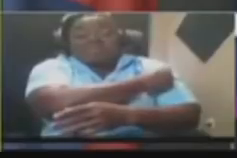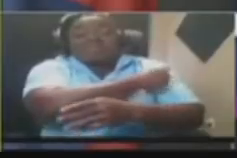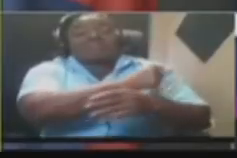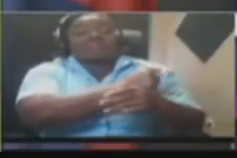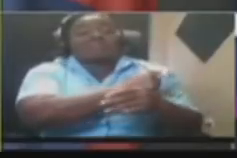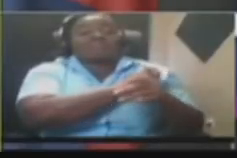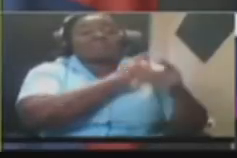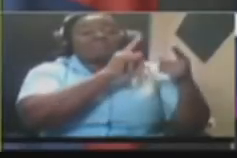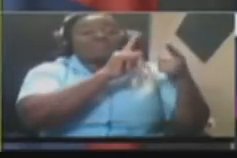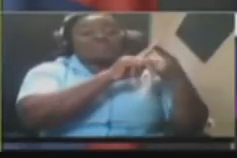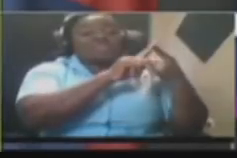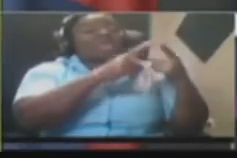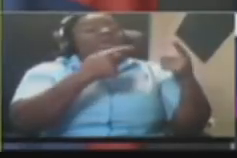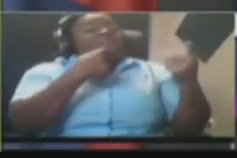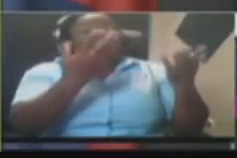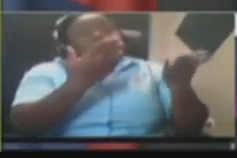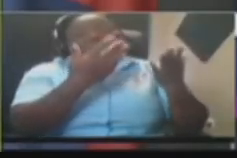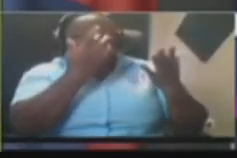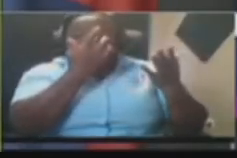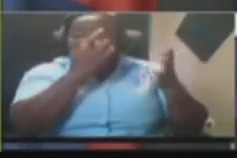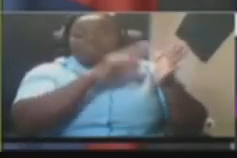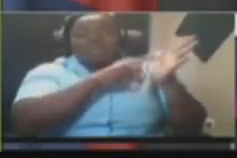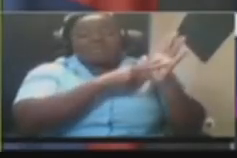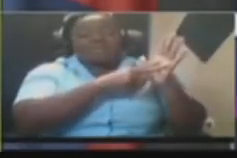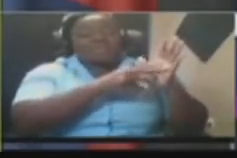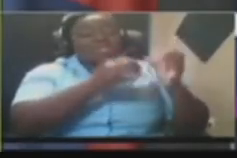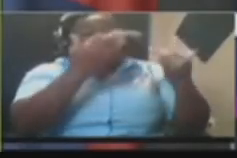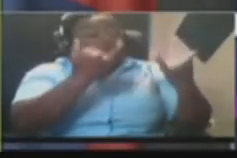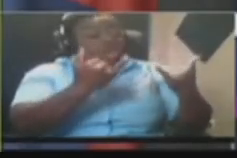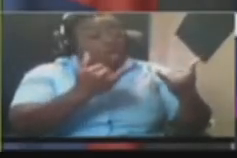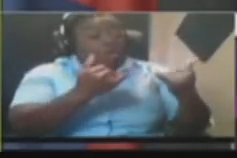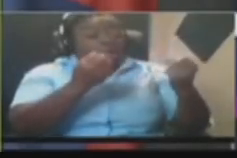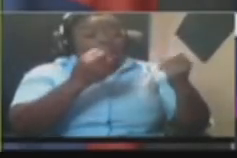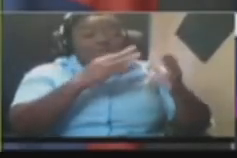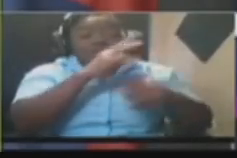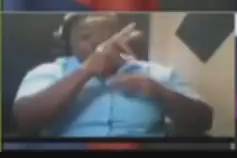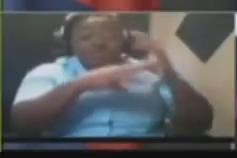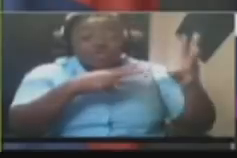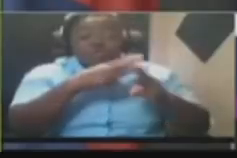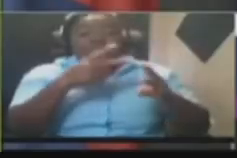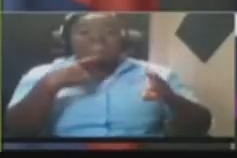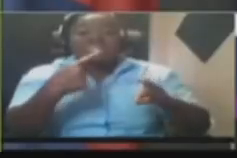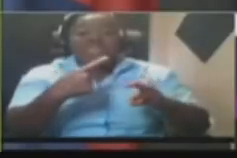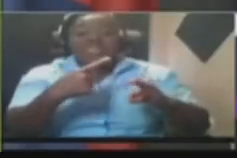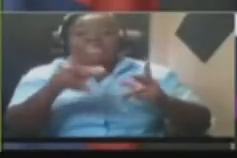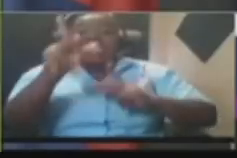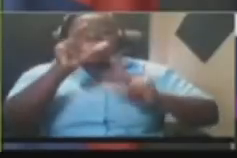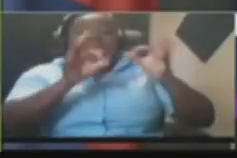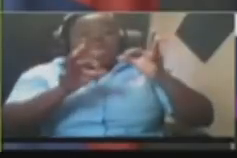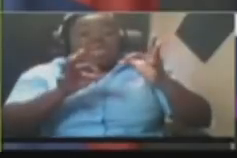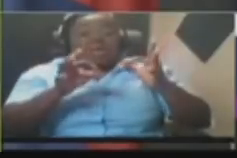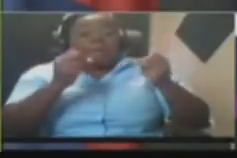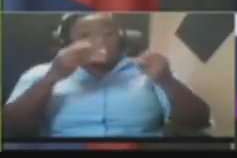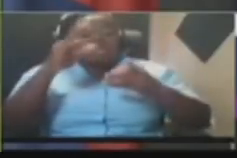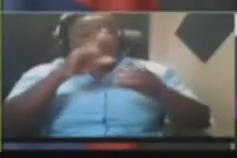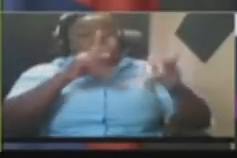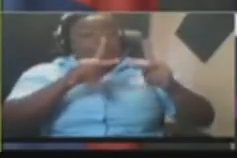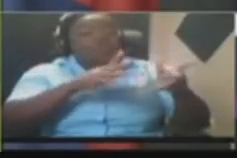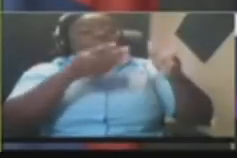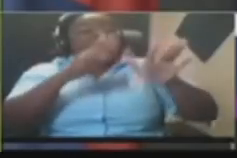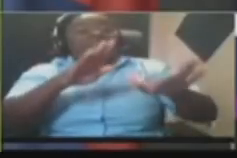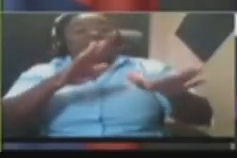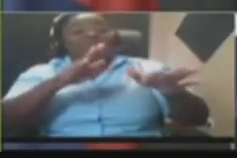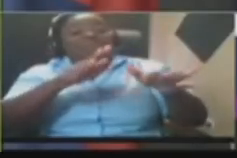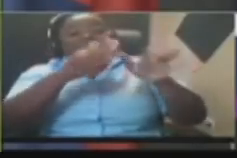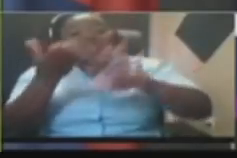So that means you don't have to be a scientist, that the vaccines are contributing to an improved response of